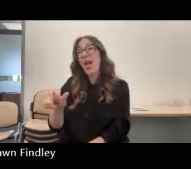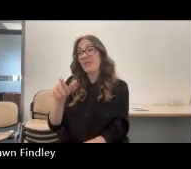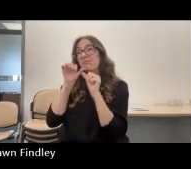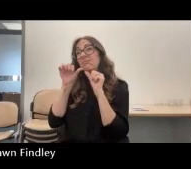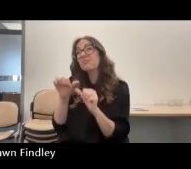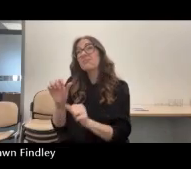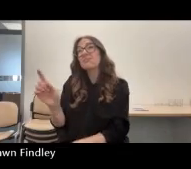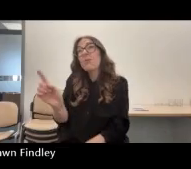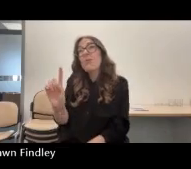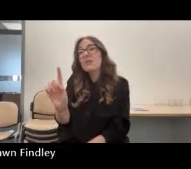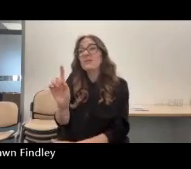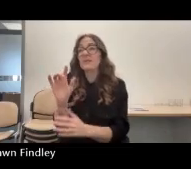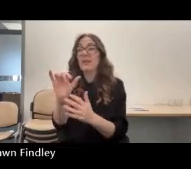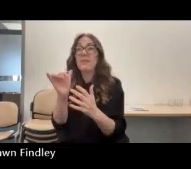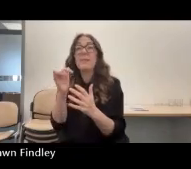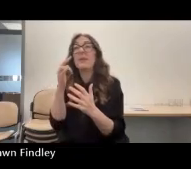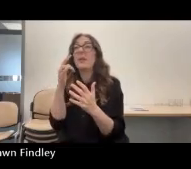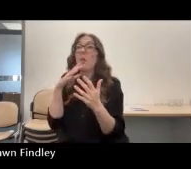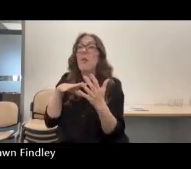to turn that off.